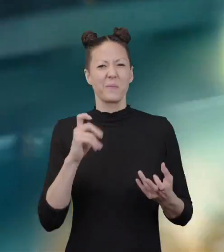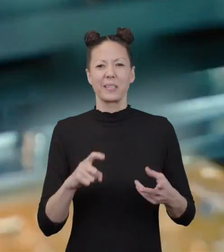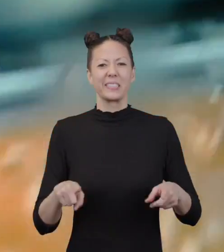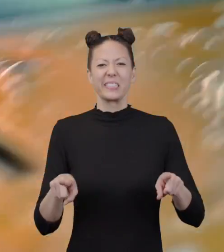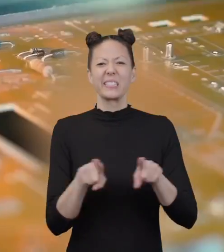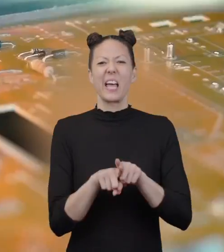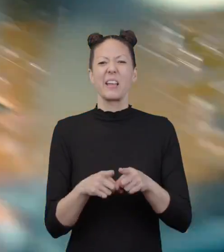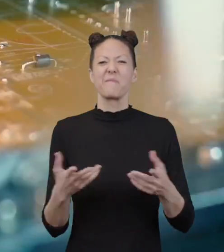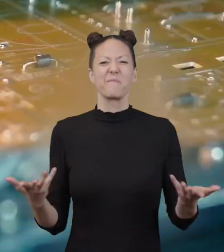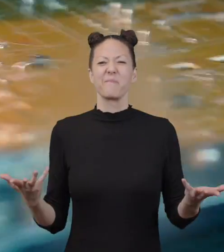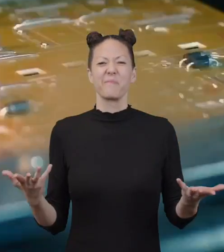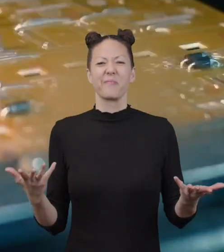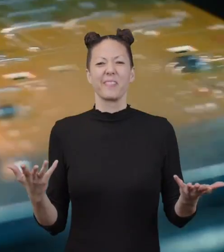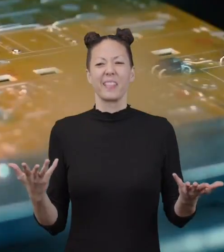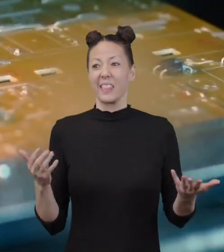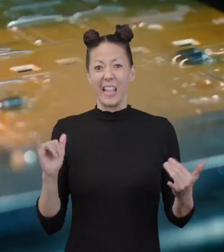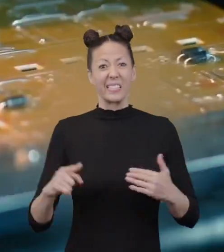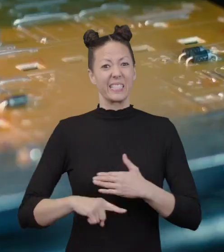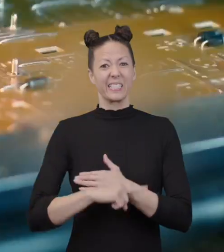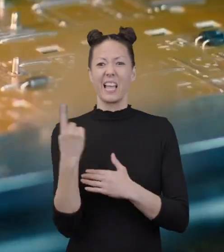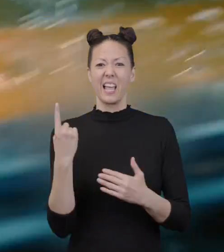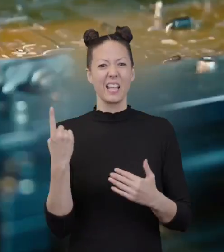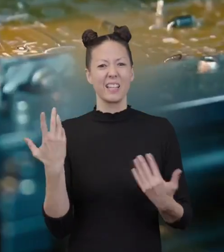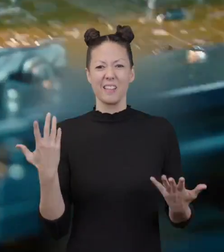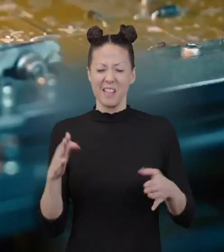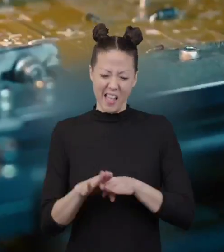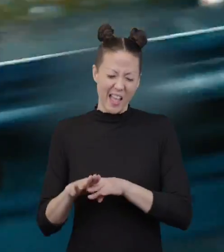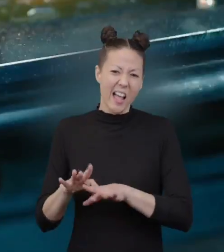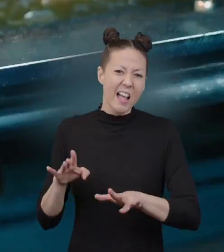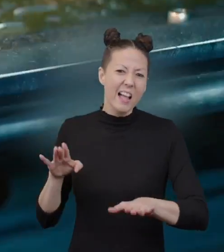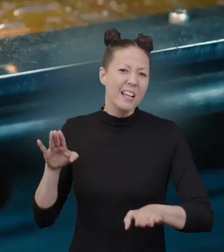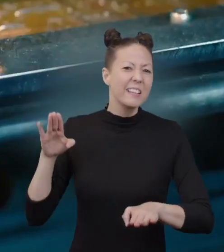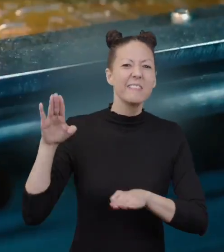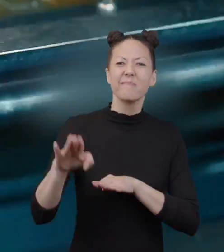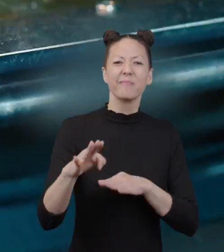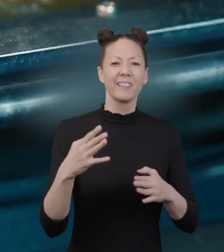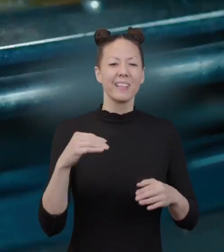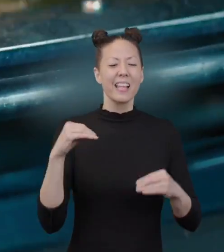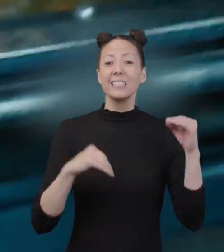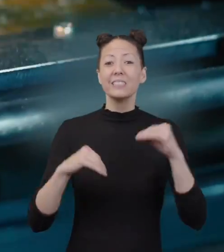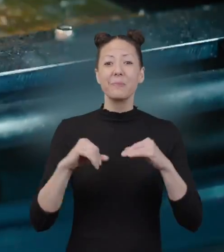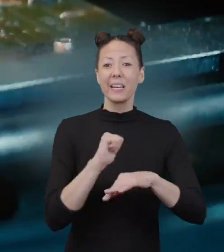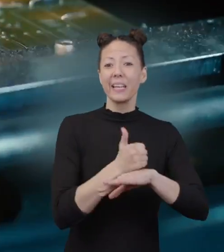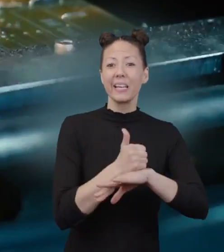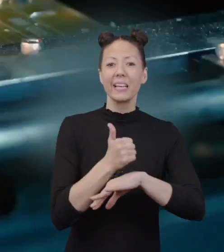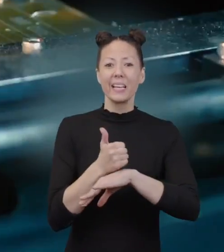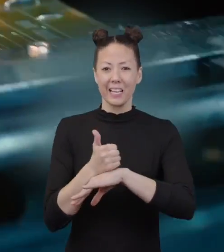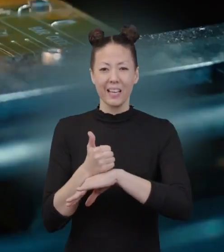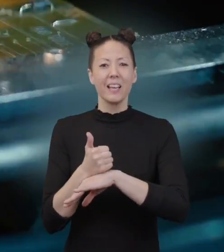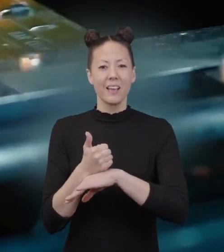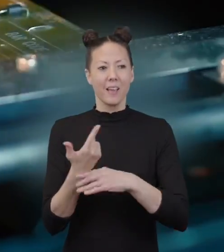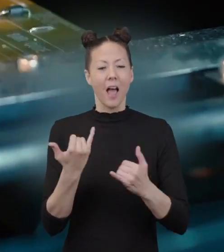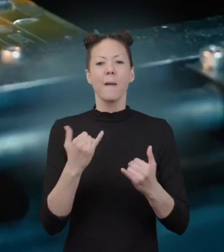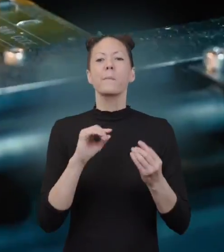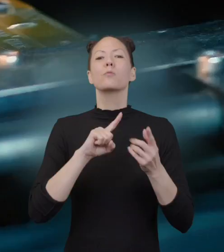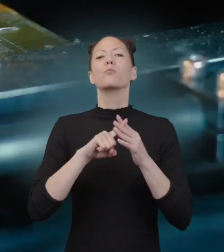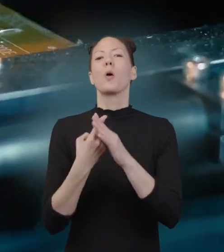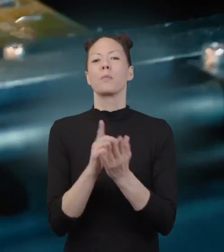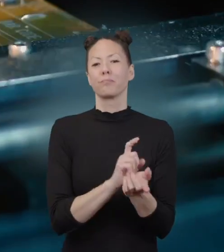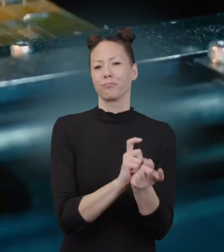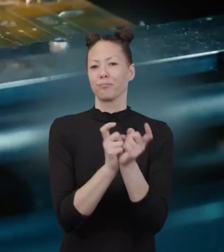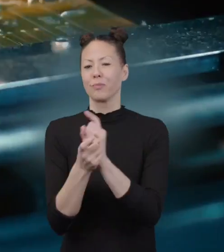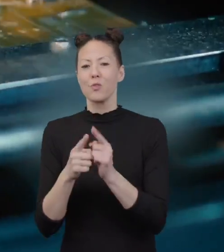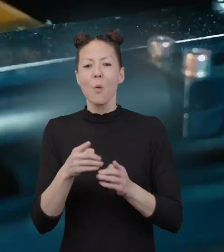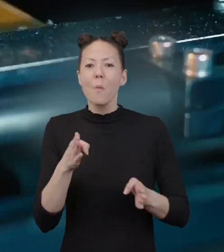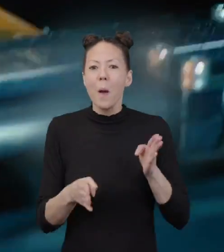same. These days, things have gone a step further. Assembly lines are made up of robots and machines.